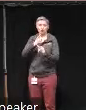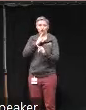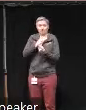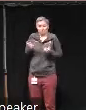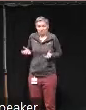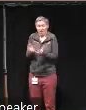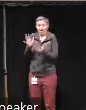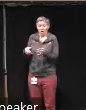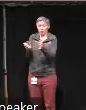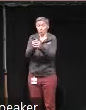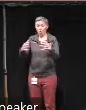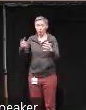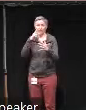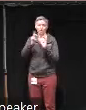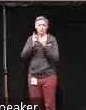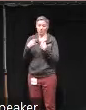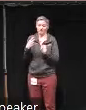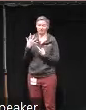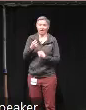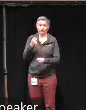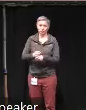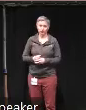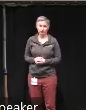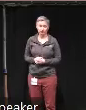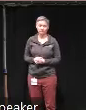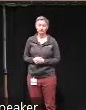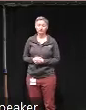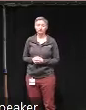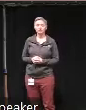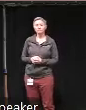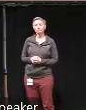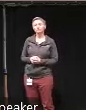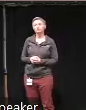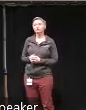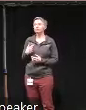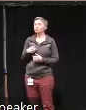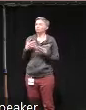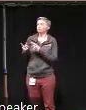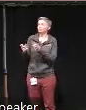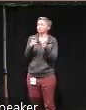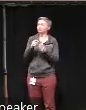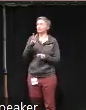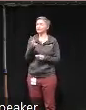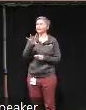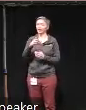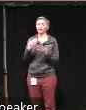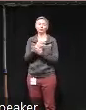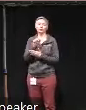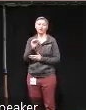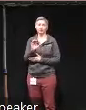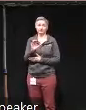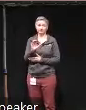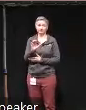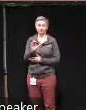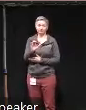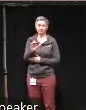our department in the last 5 years. We've recruited 68 faculty members,